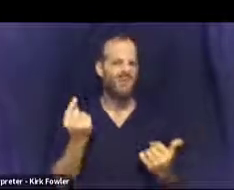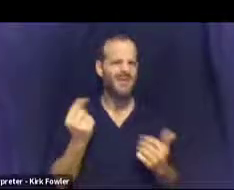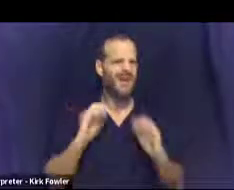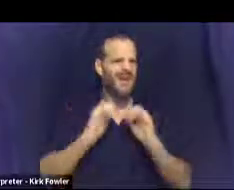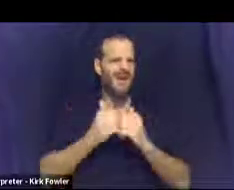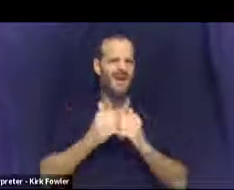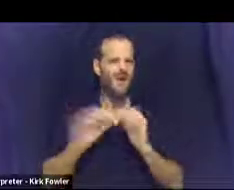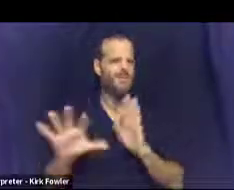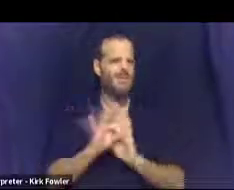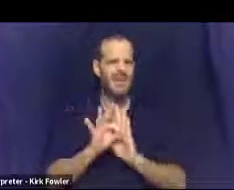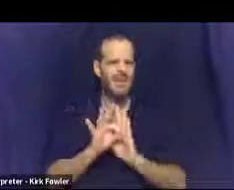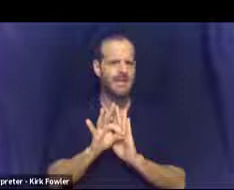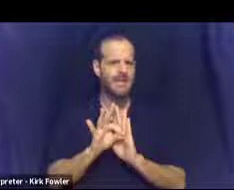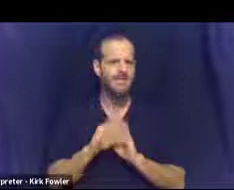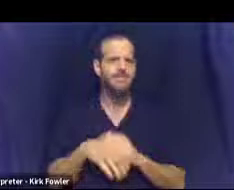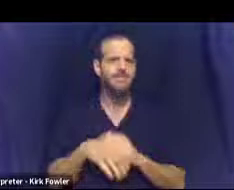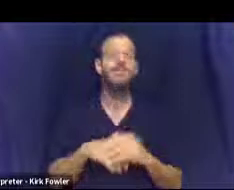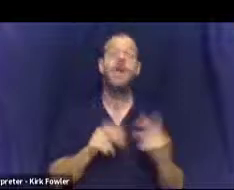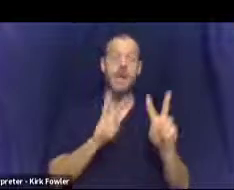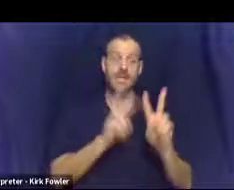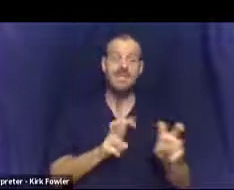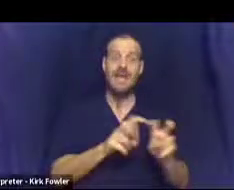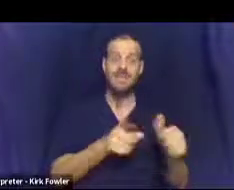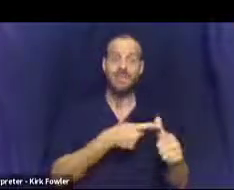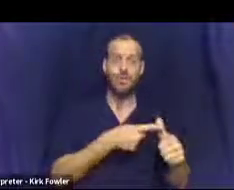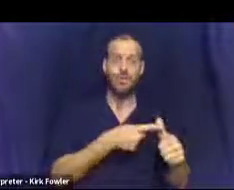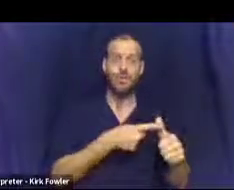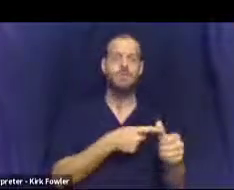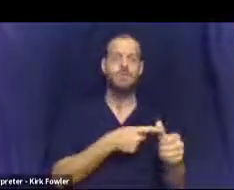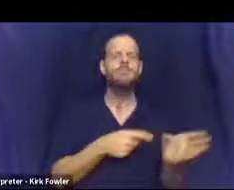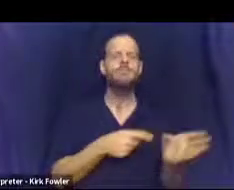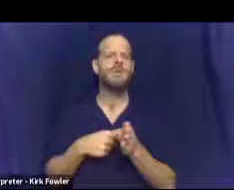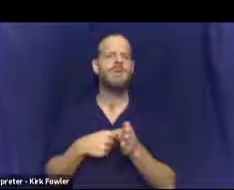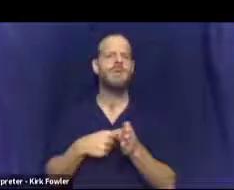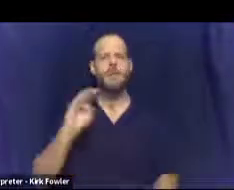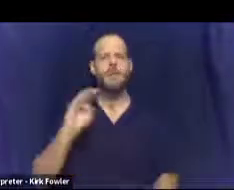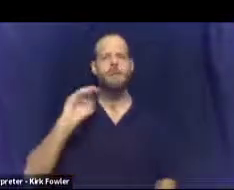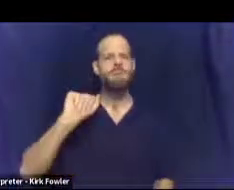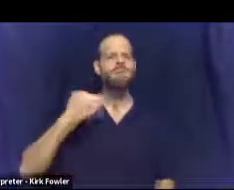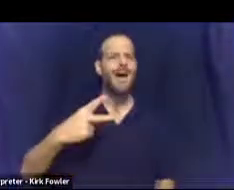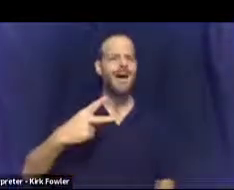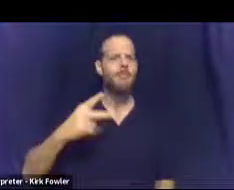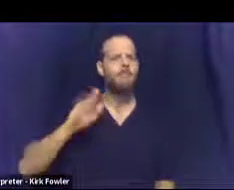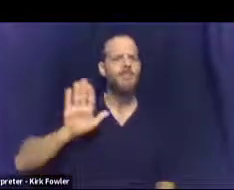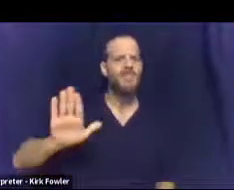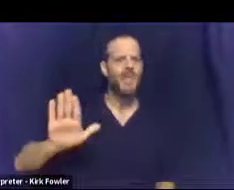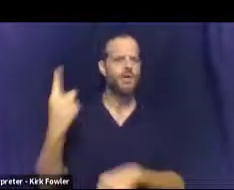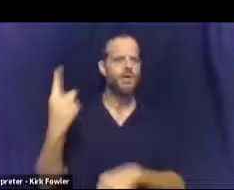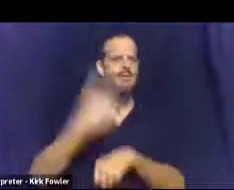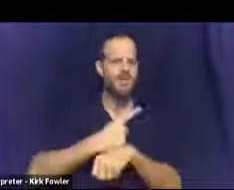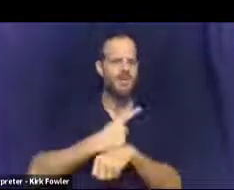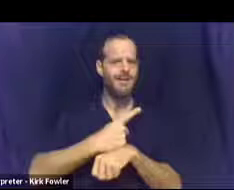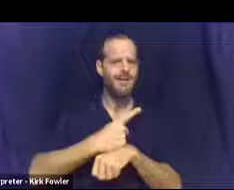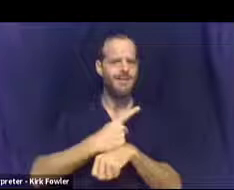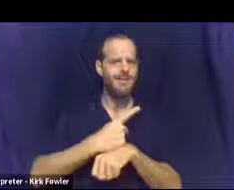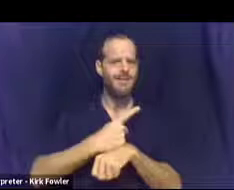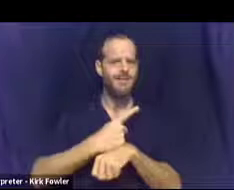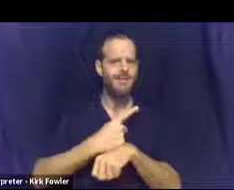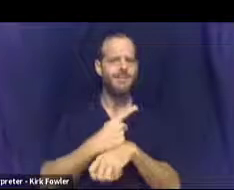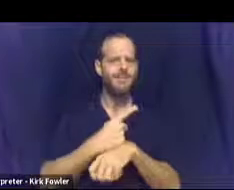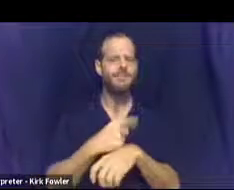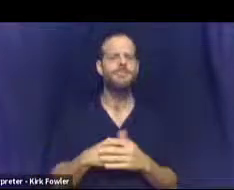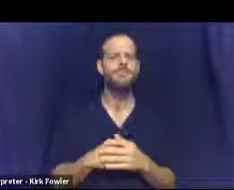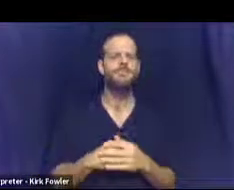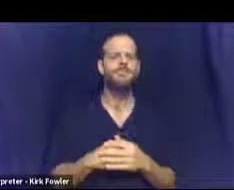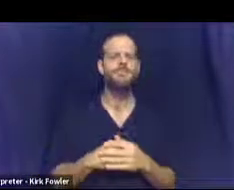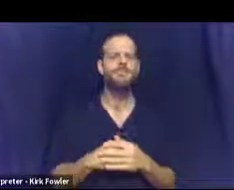assessment is map out your child's day. See what's consistent throughout those days. And if you're